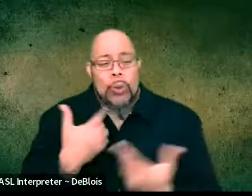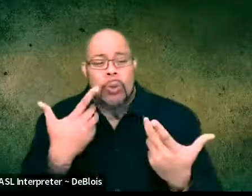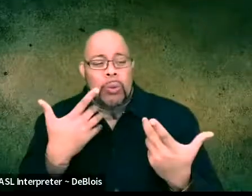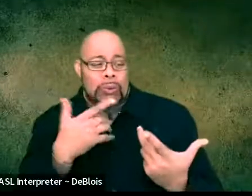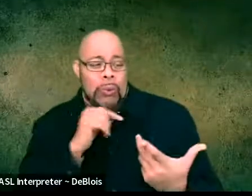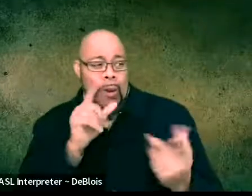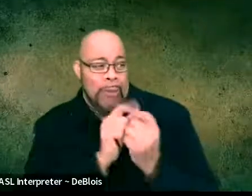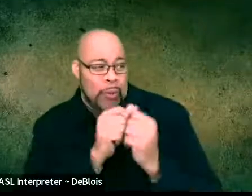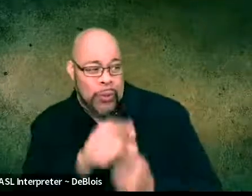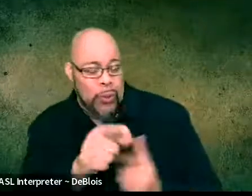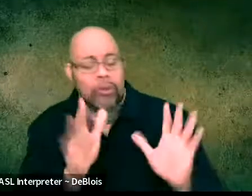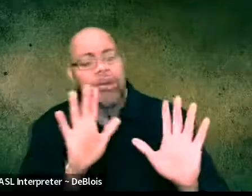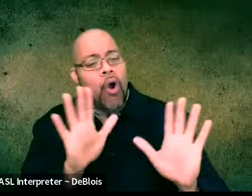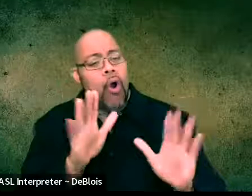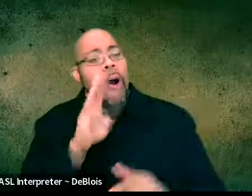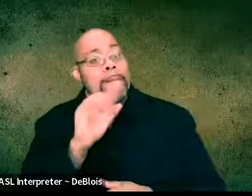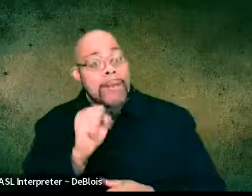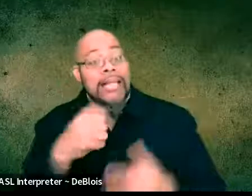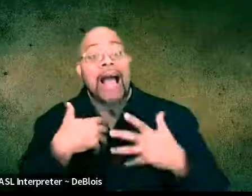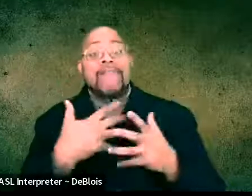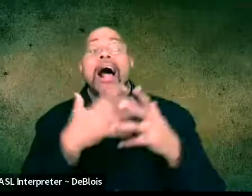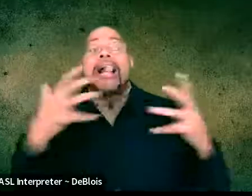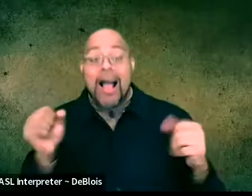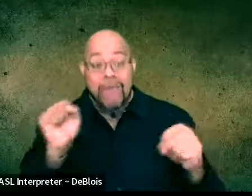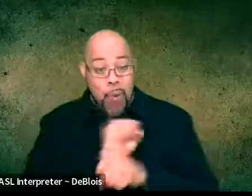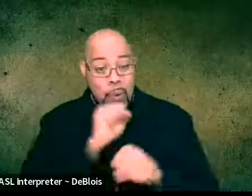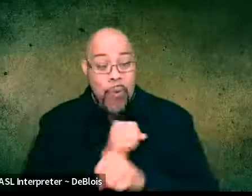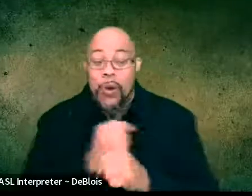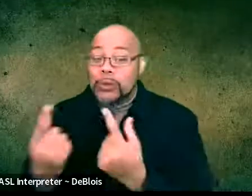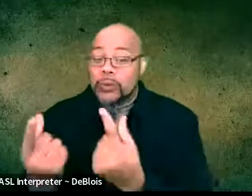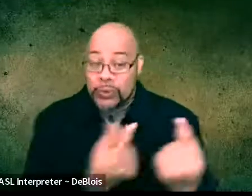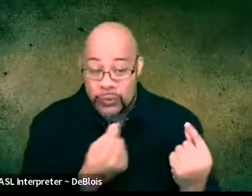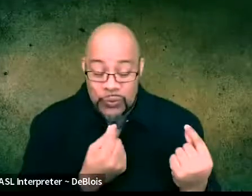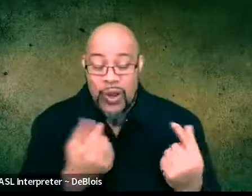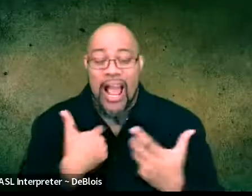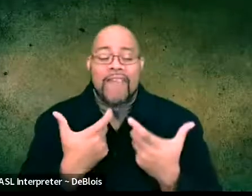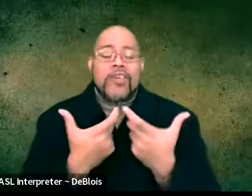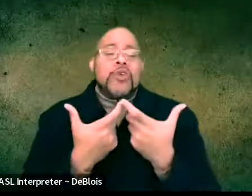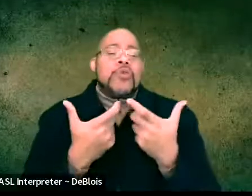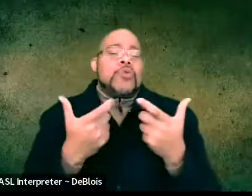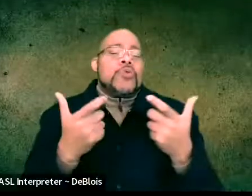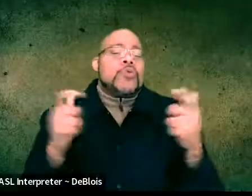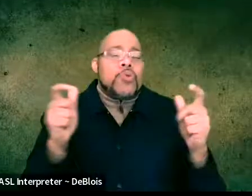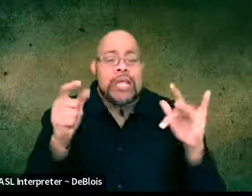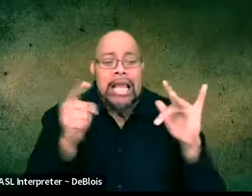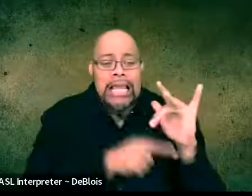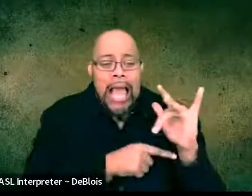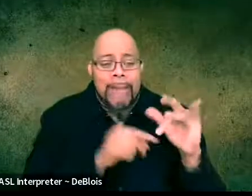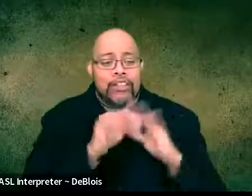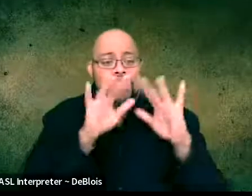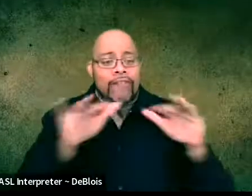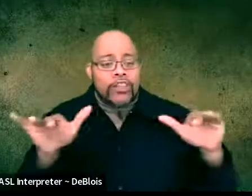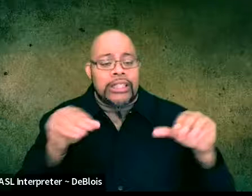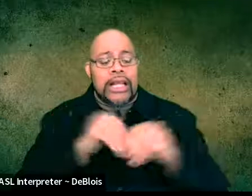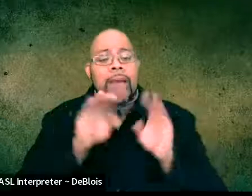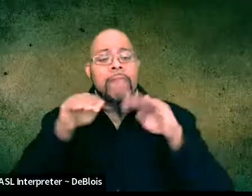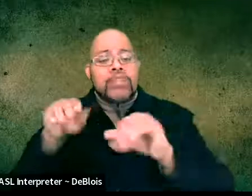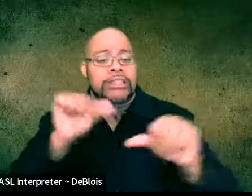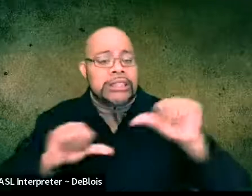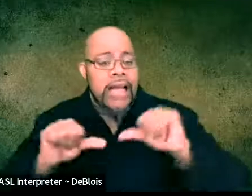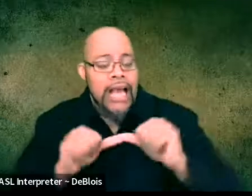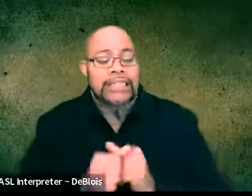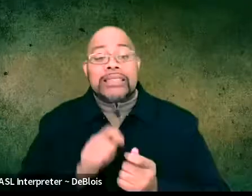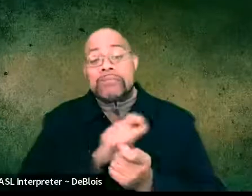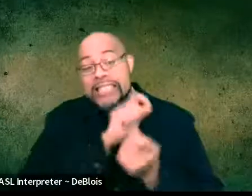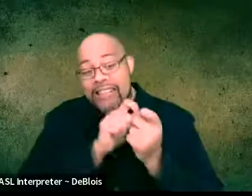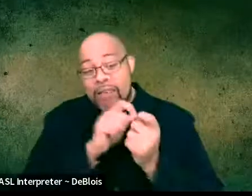with nobody. No, BIMS has a lot of work to do. There is a huge gap in the diversity in marine science,